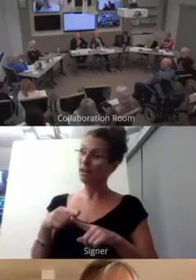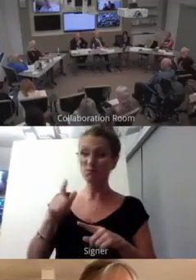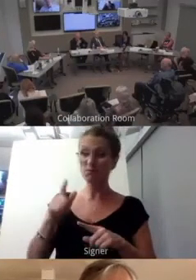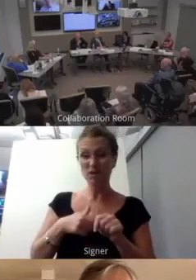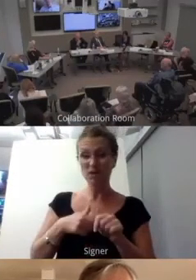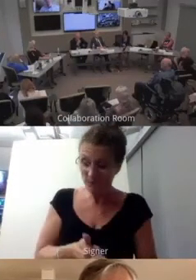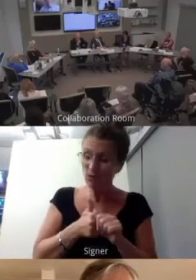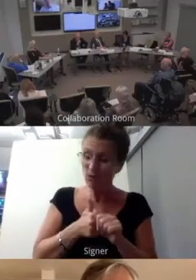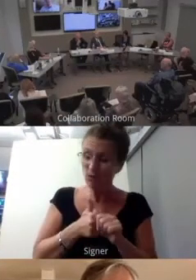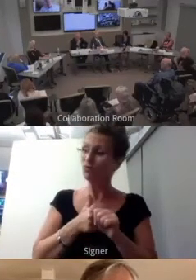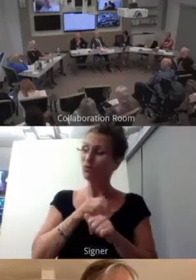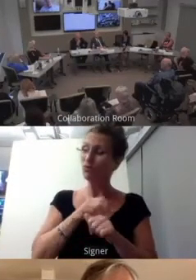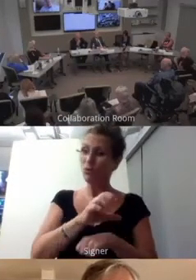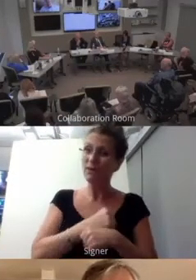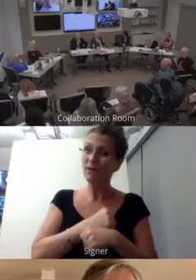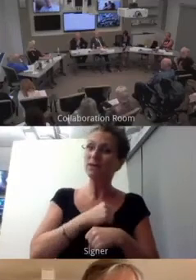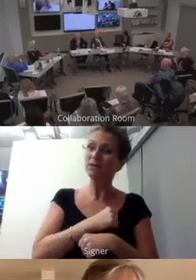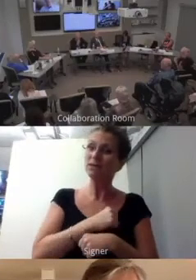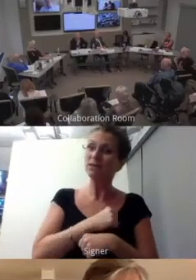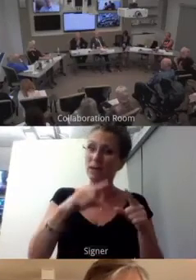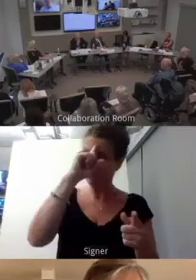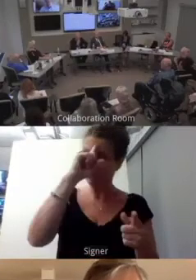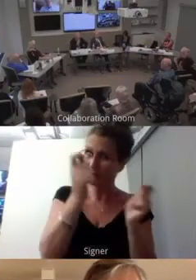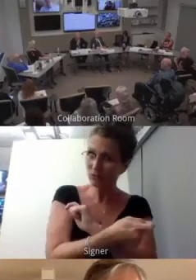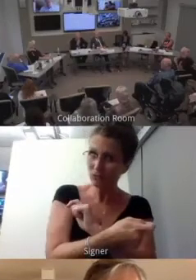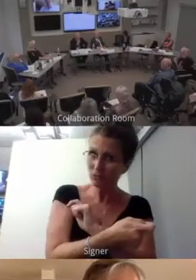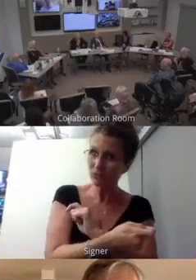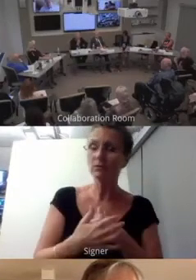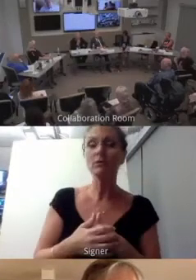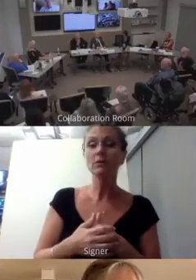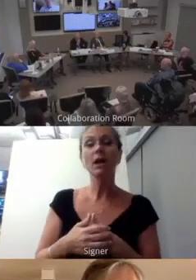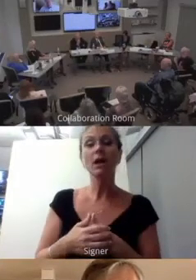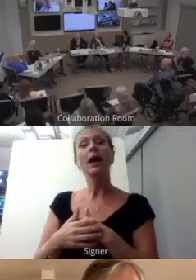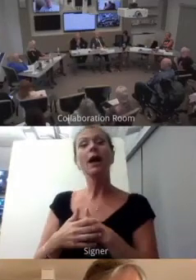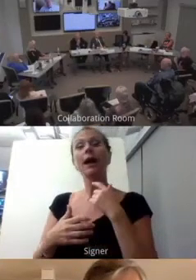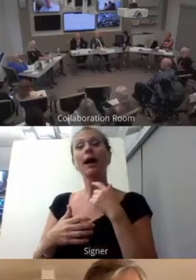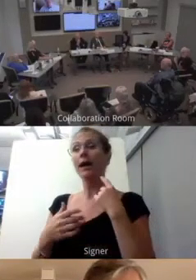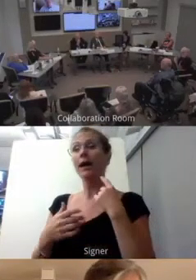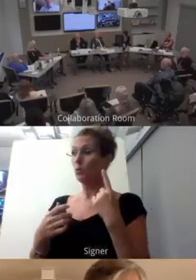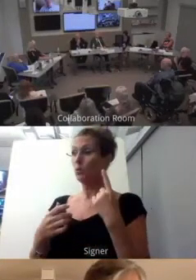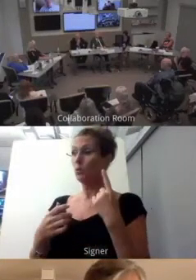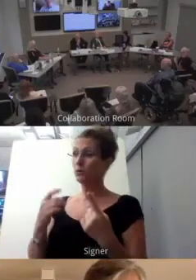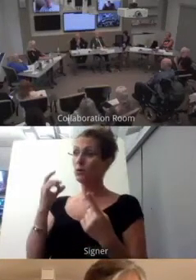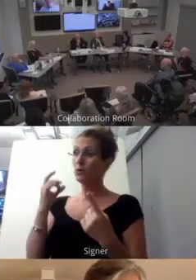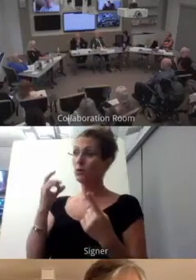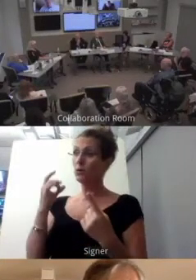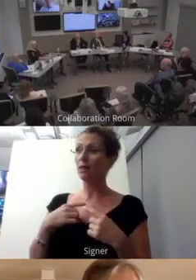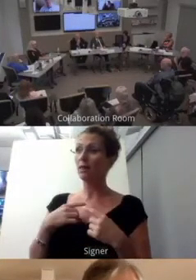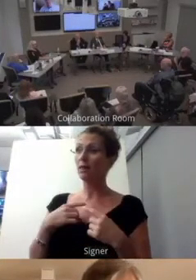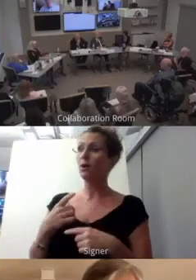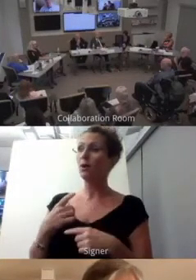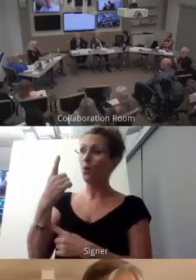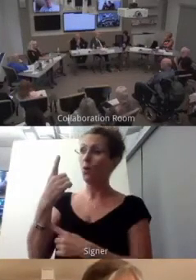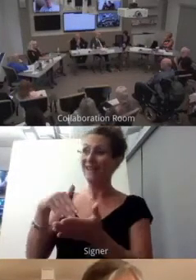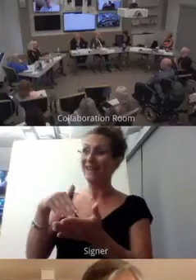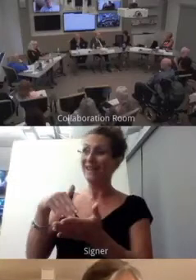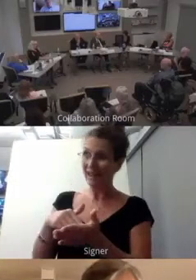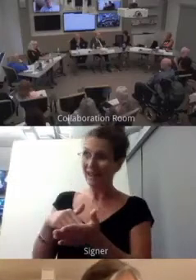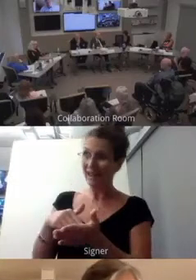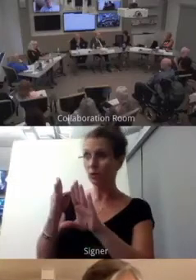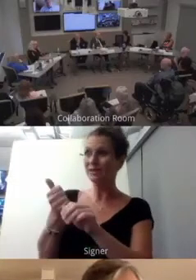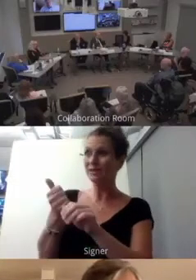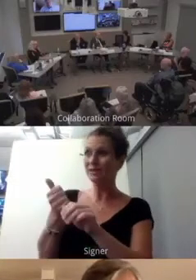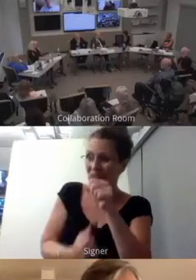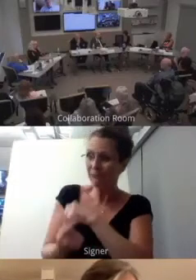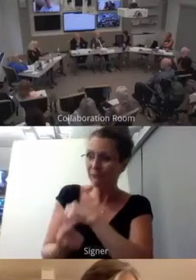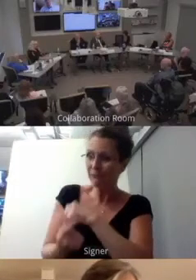hotel that had 1,000 doors. Every door was done wrong under the ADA. We required that hotel to change